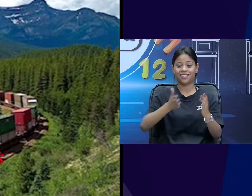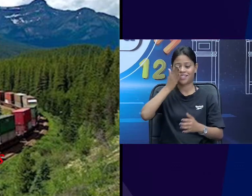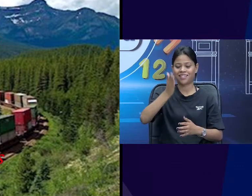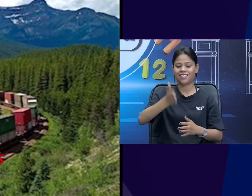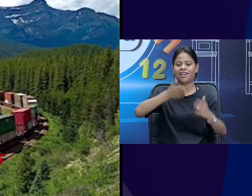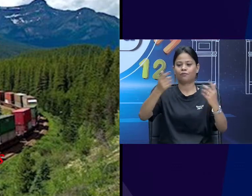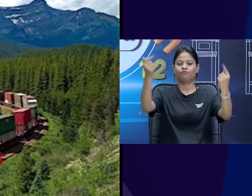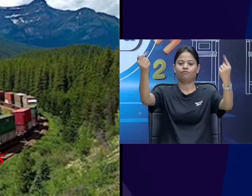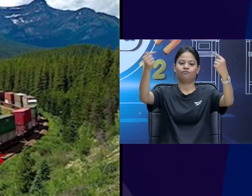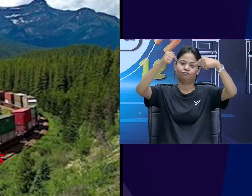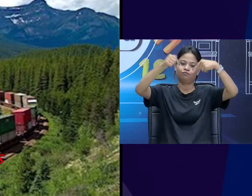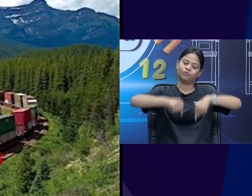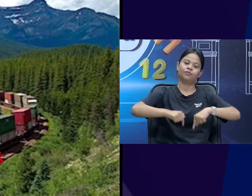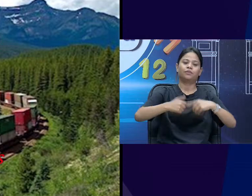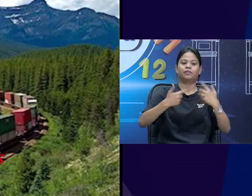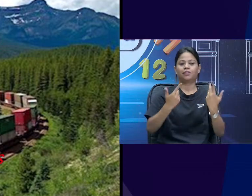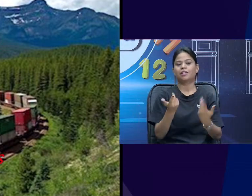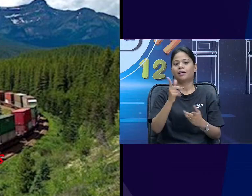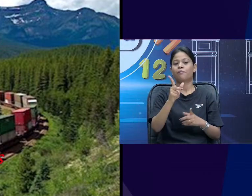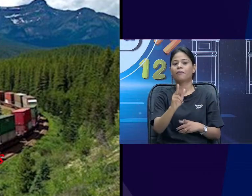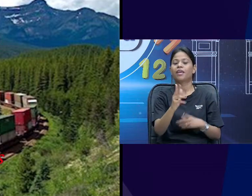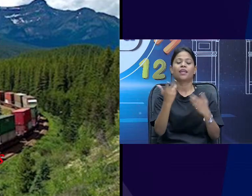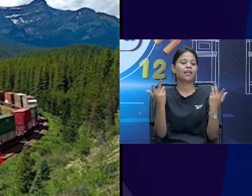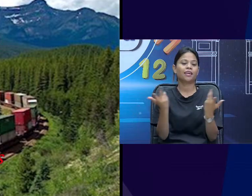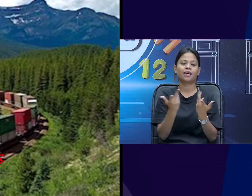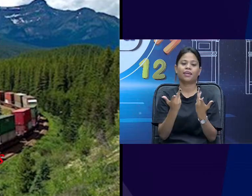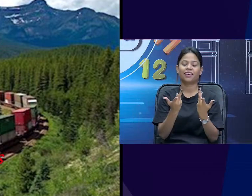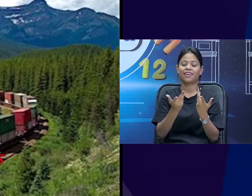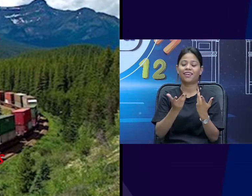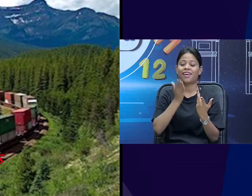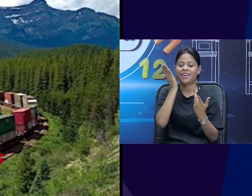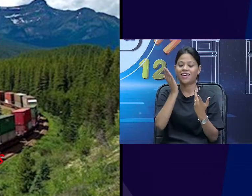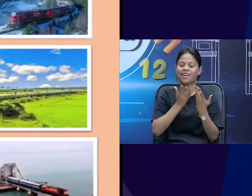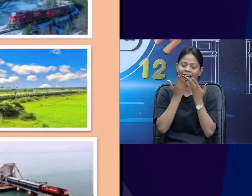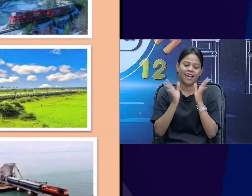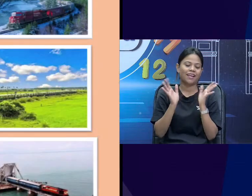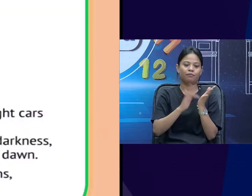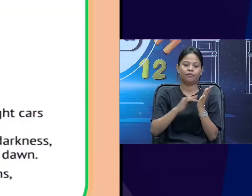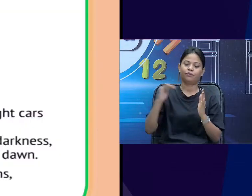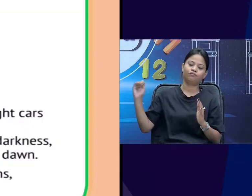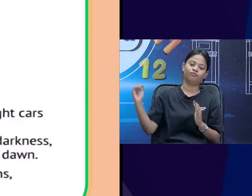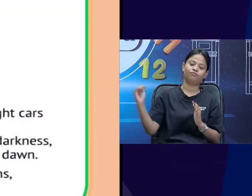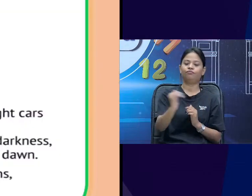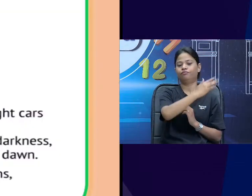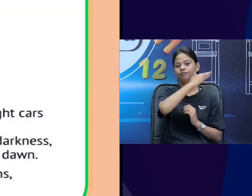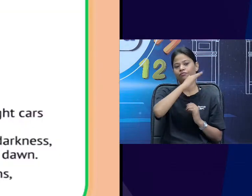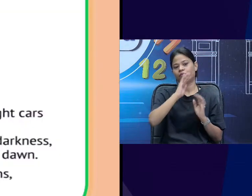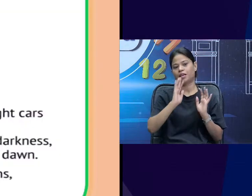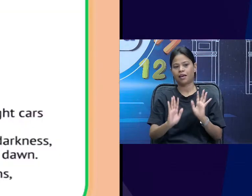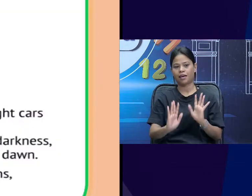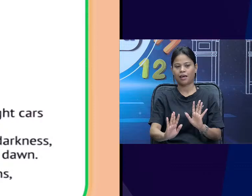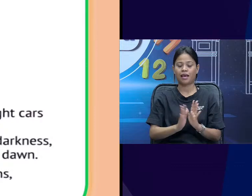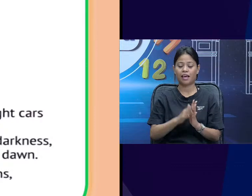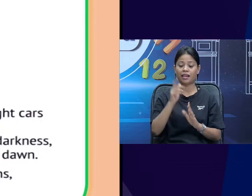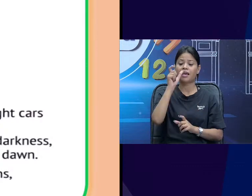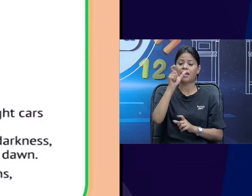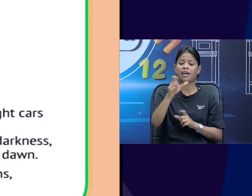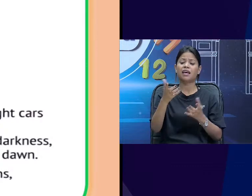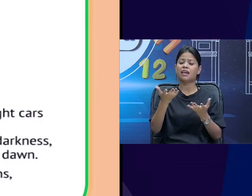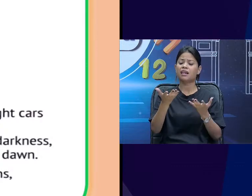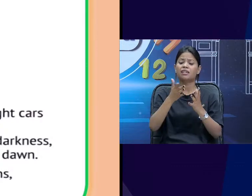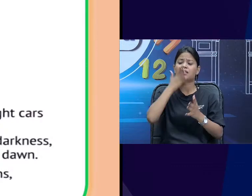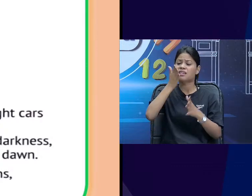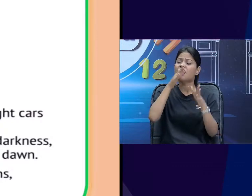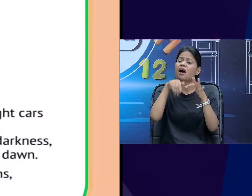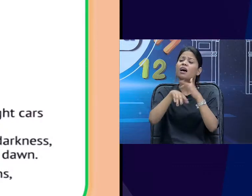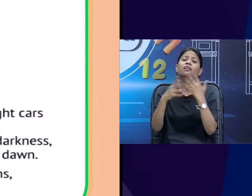the train. Then what does it do? What does the train do? We'll go to the first train. And then carrying passengers. We saw how